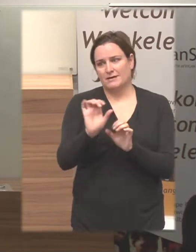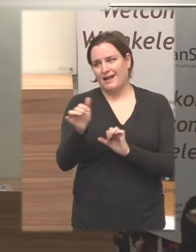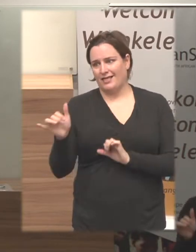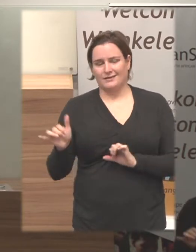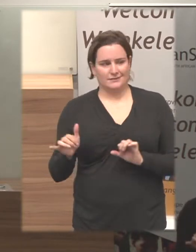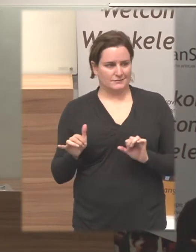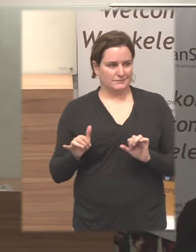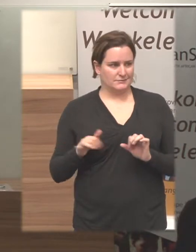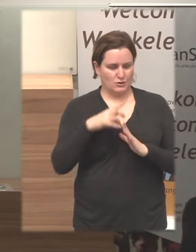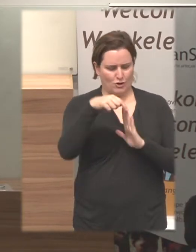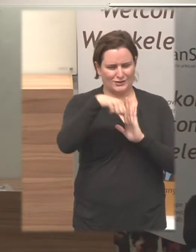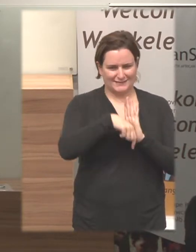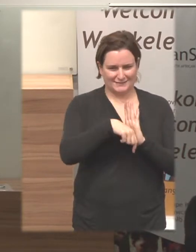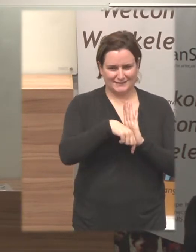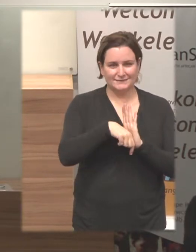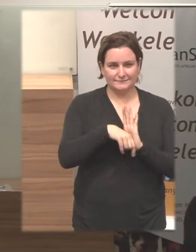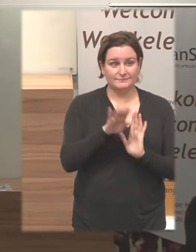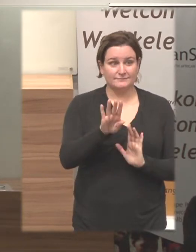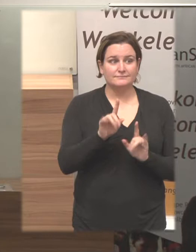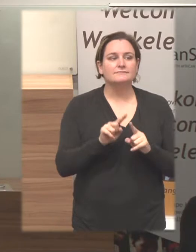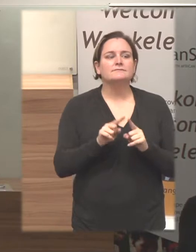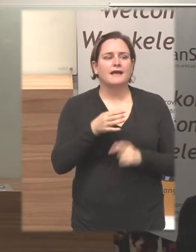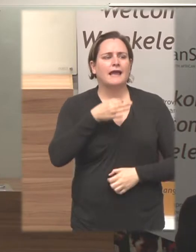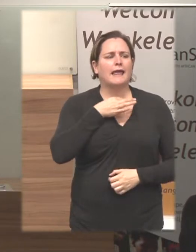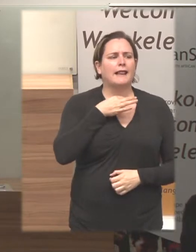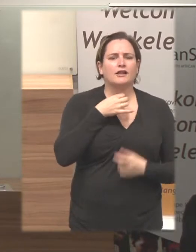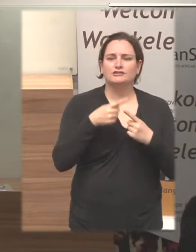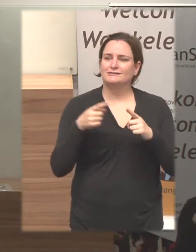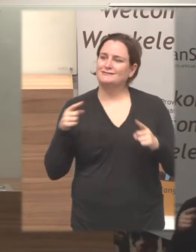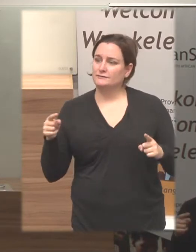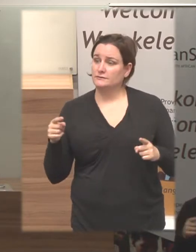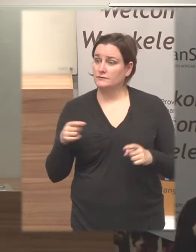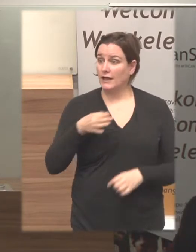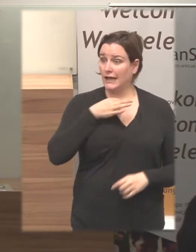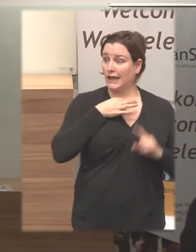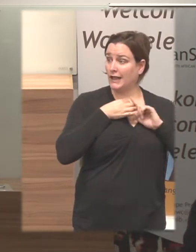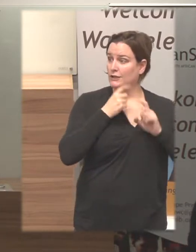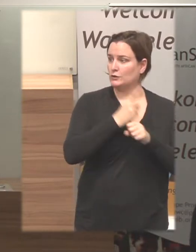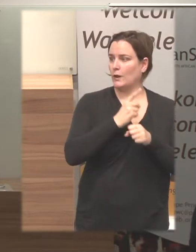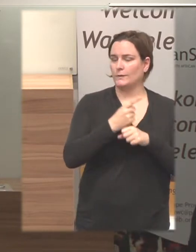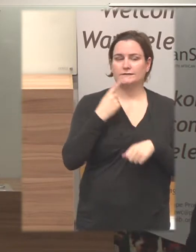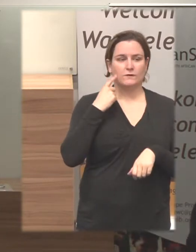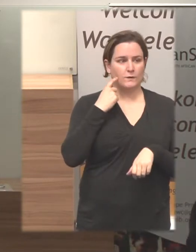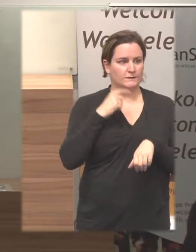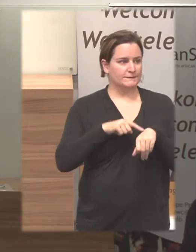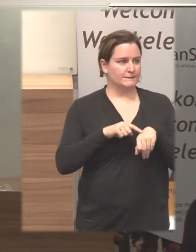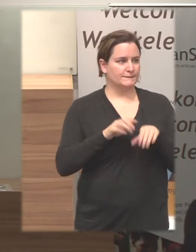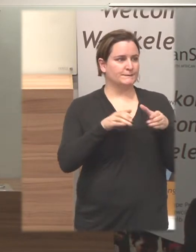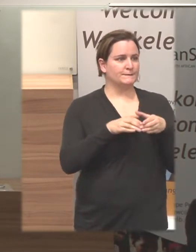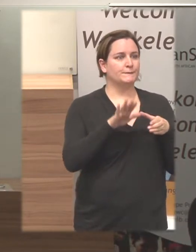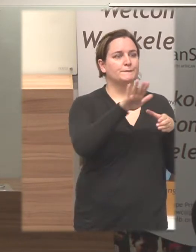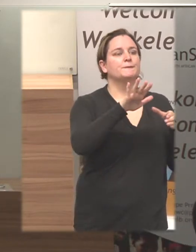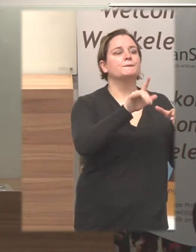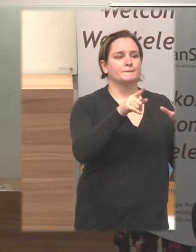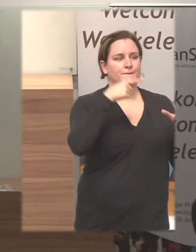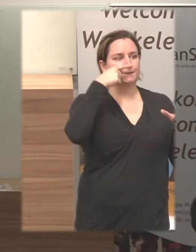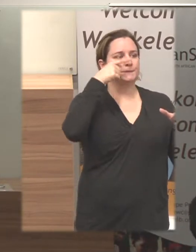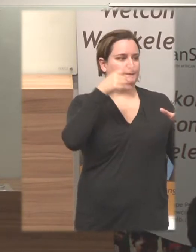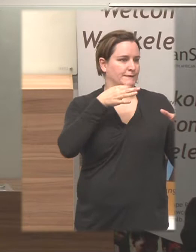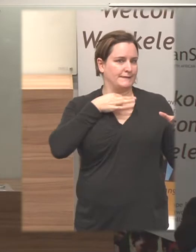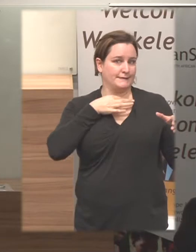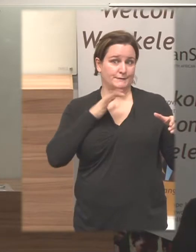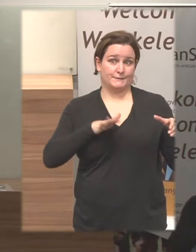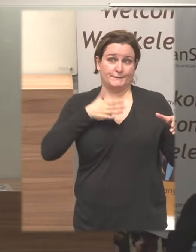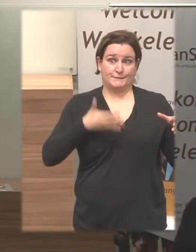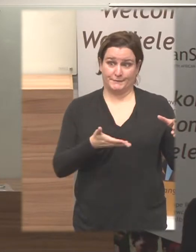of English that we're talking about is often linked to an elite racialized register of English, or an